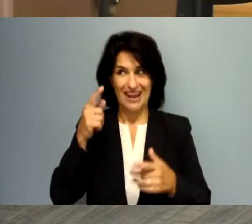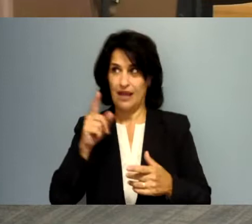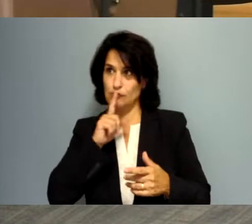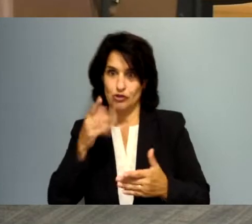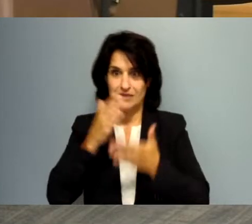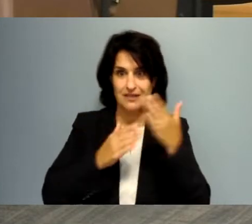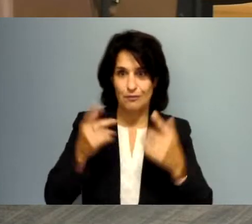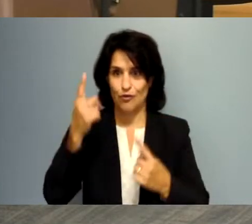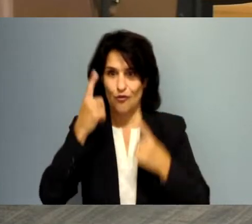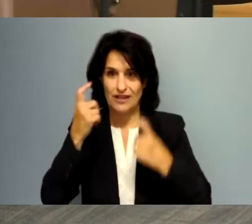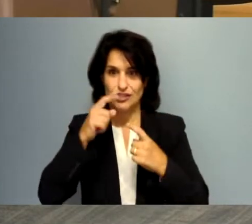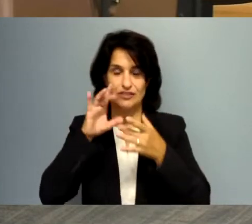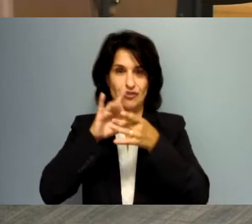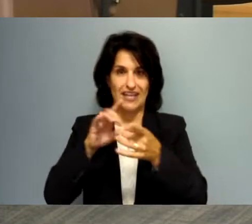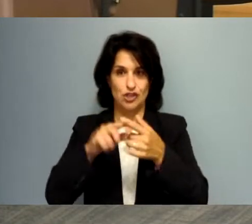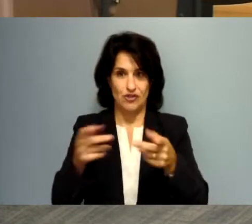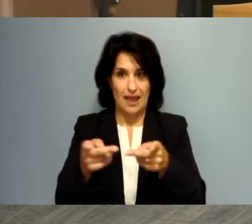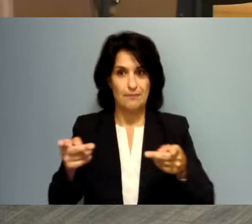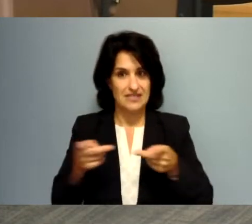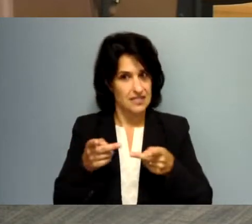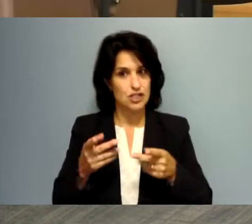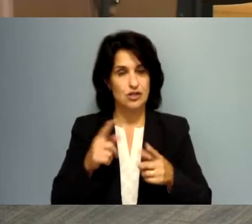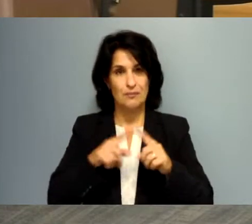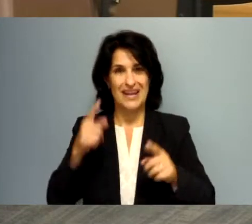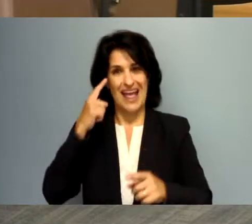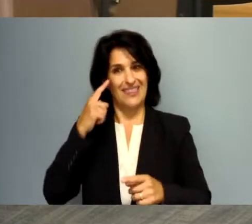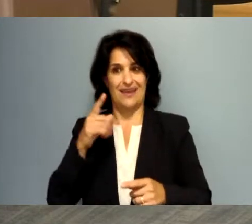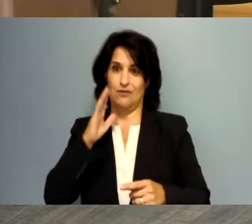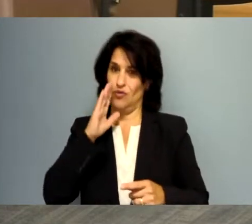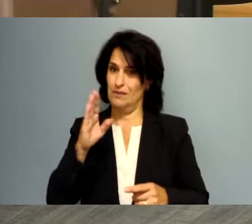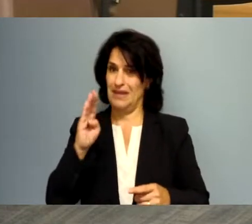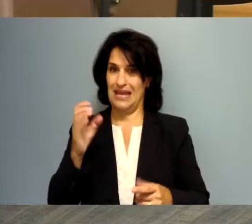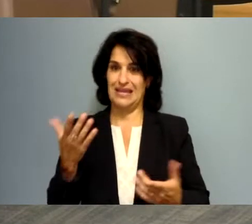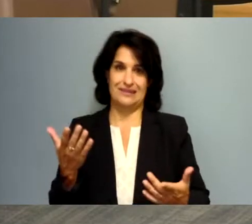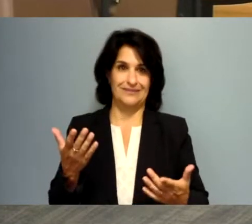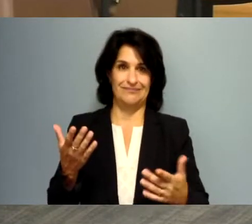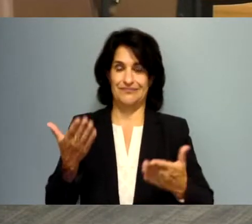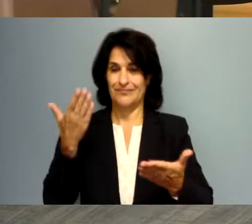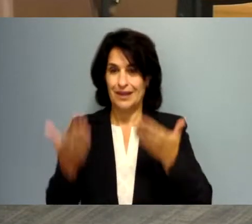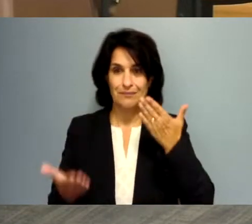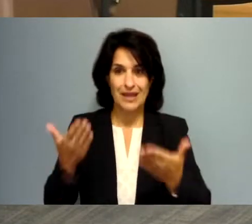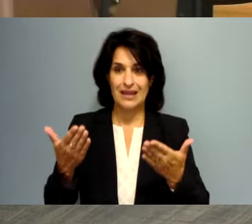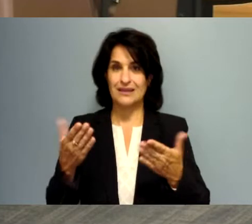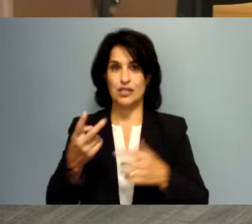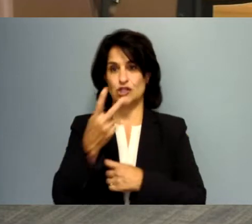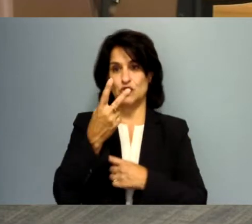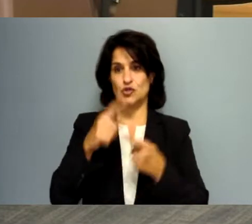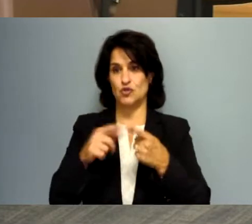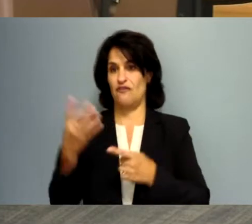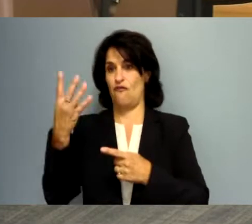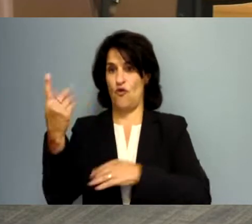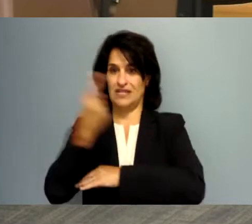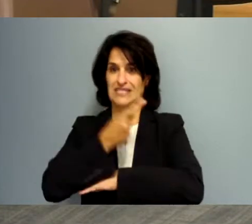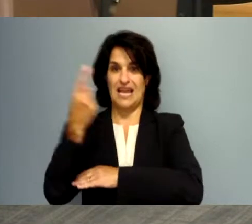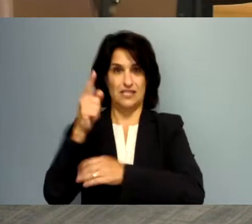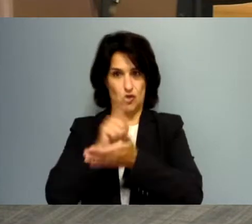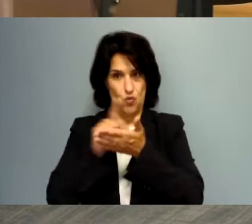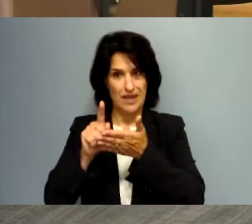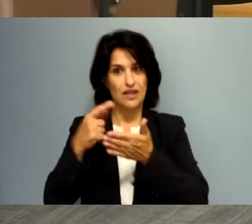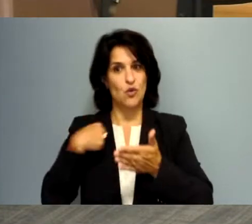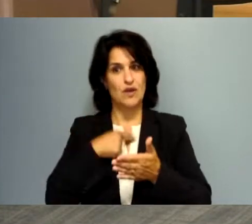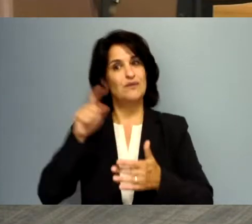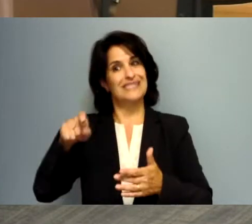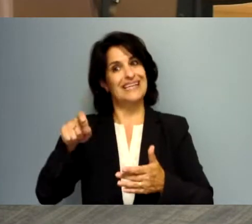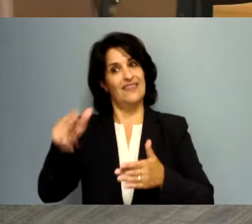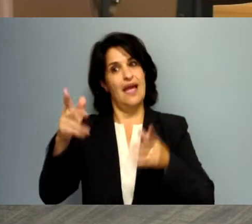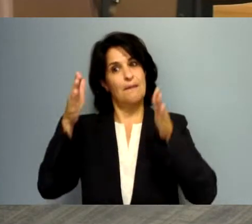questions on that, but I think it would be perhaps anywhere from 2 to 4 days a week. We would need that person to